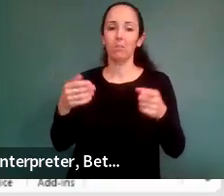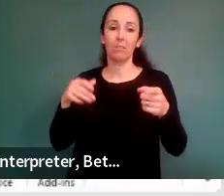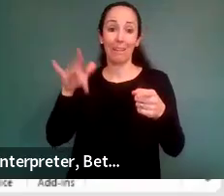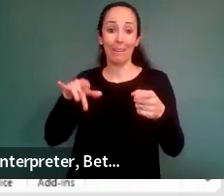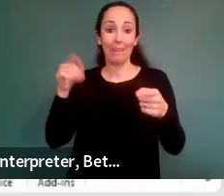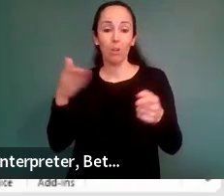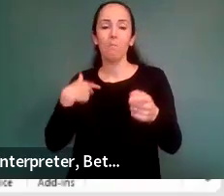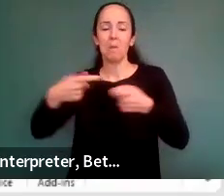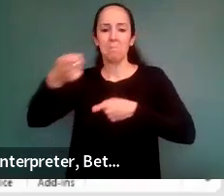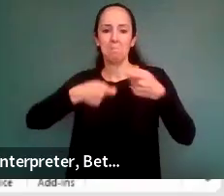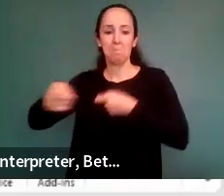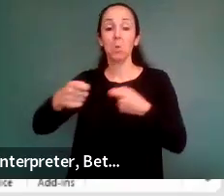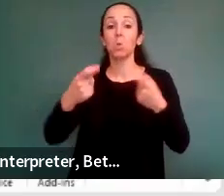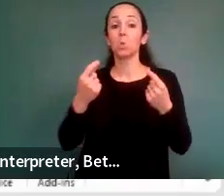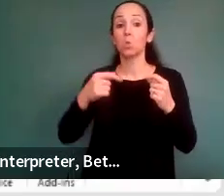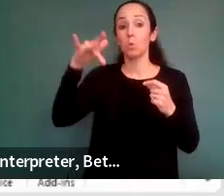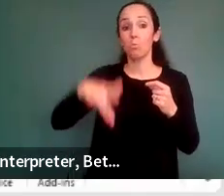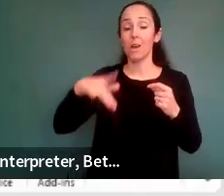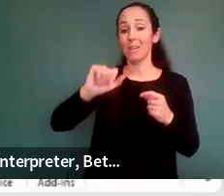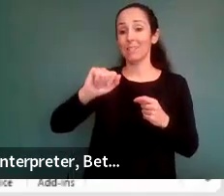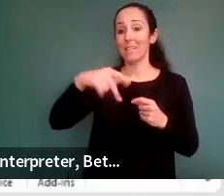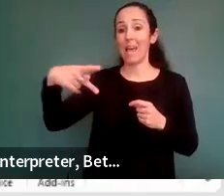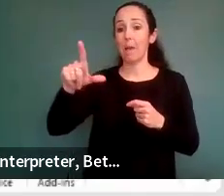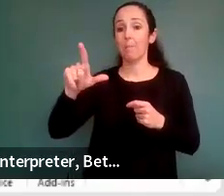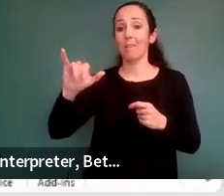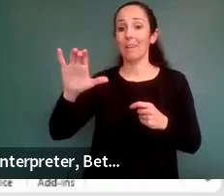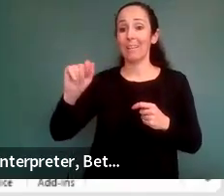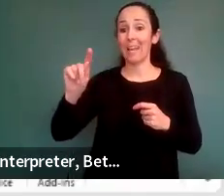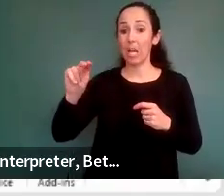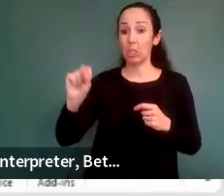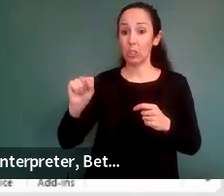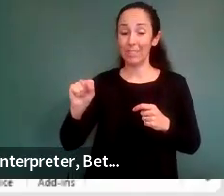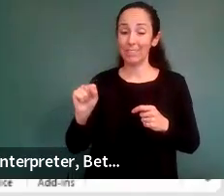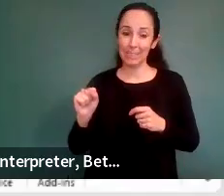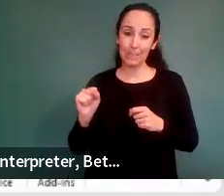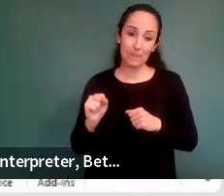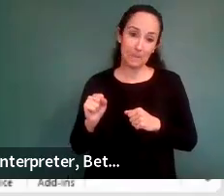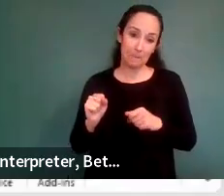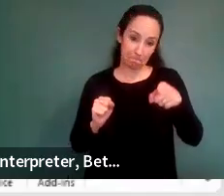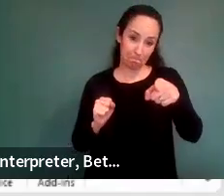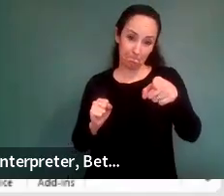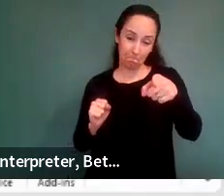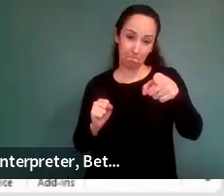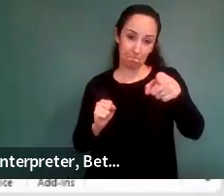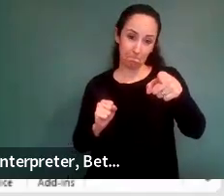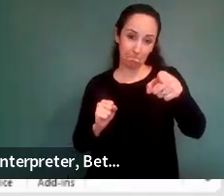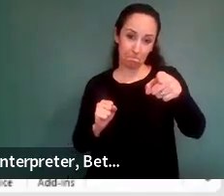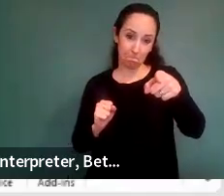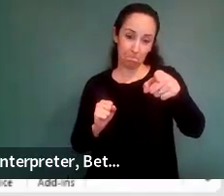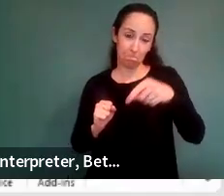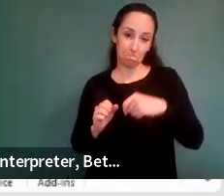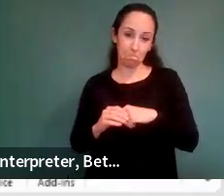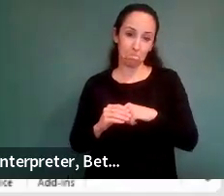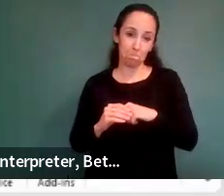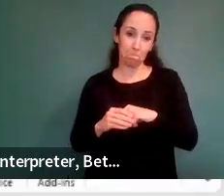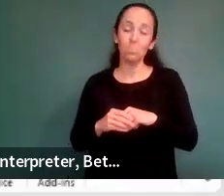applications key or probably right click on this. Application. Copy. Group. Open edit hyperlink. .. 1 of 4. And you